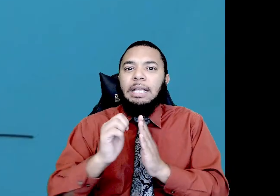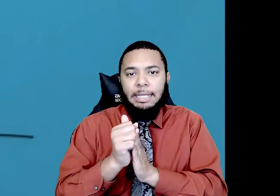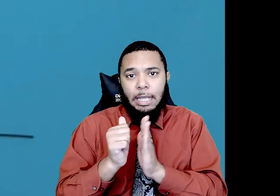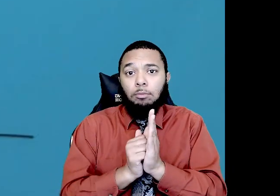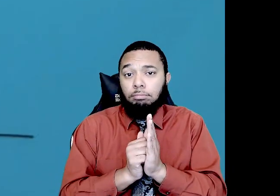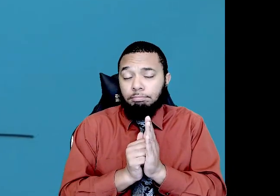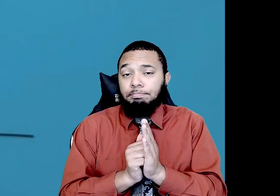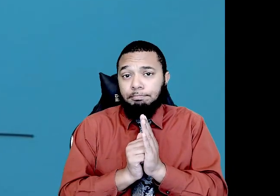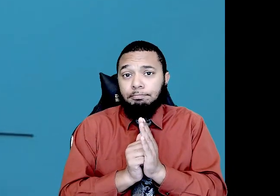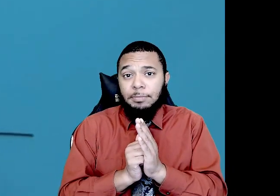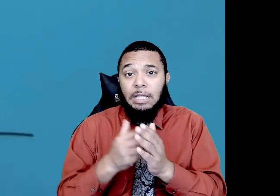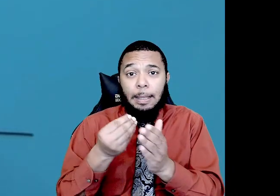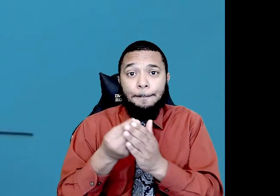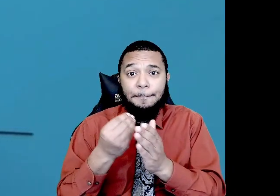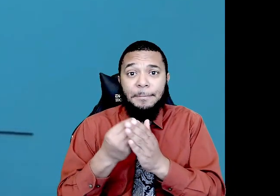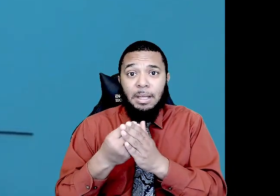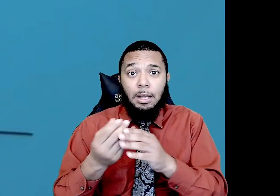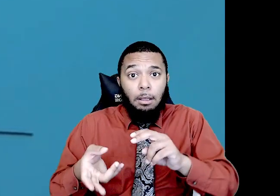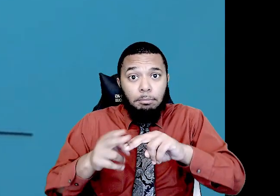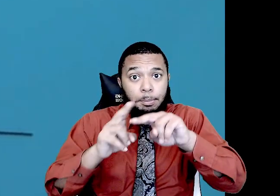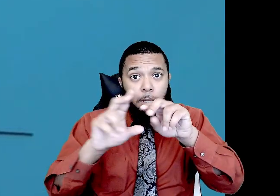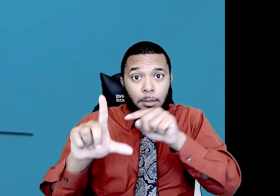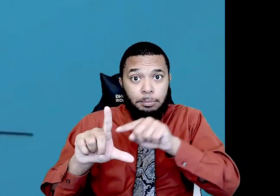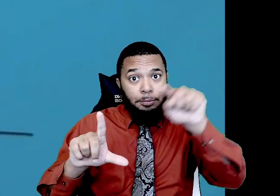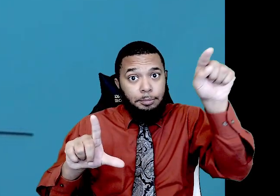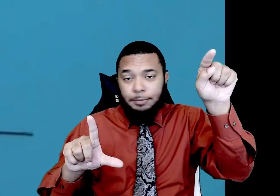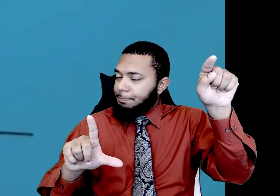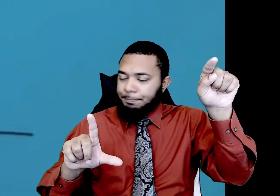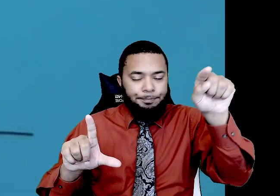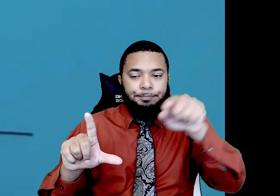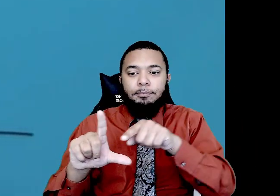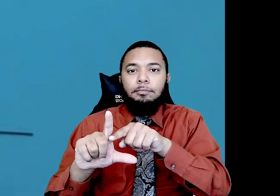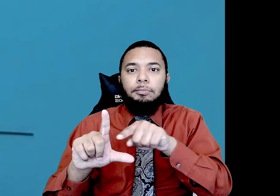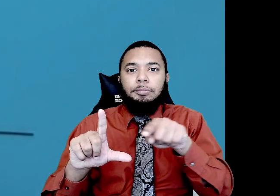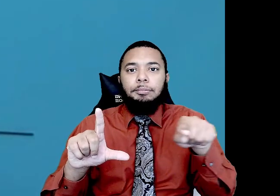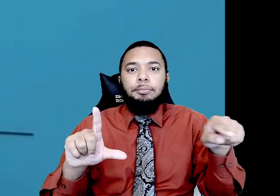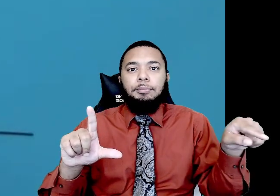bank, this wouldn't grow at all. It would flatline.